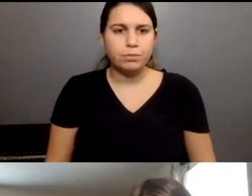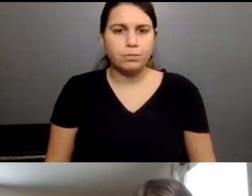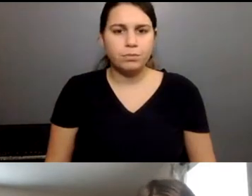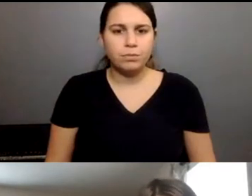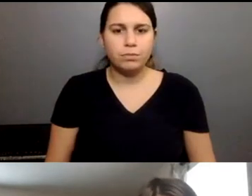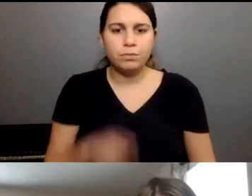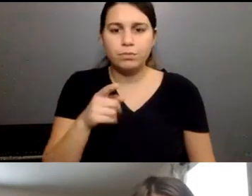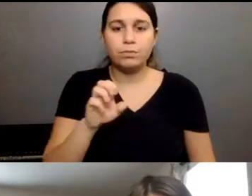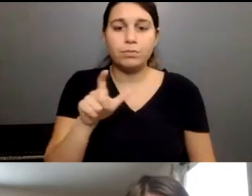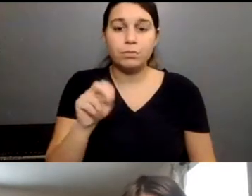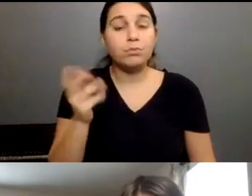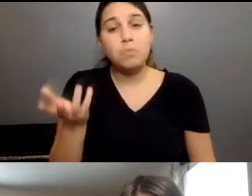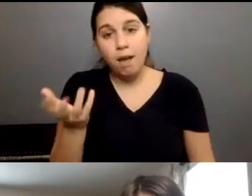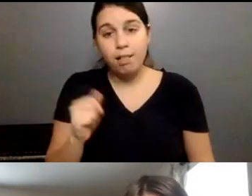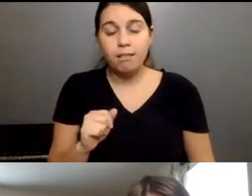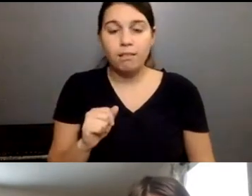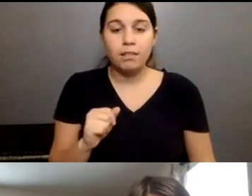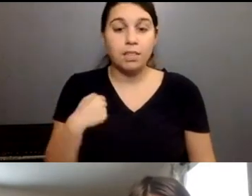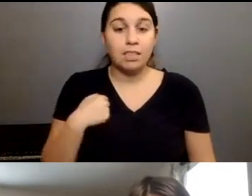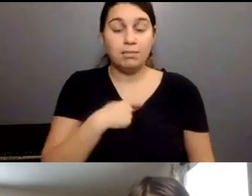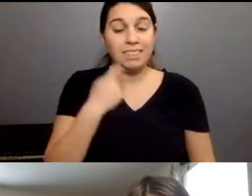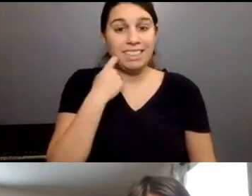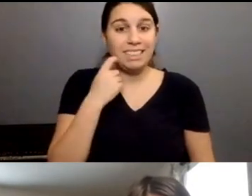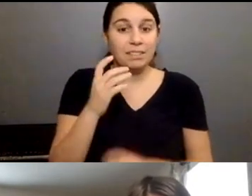Well, actually, we just got